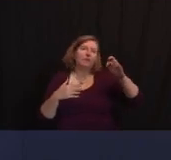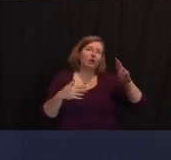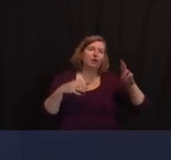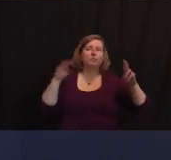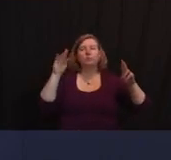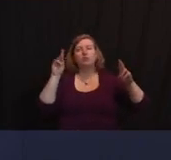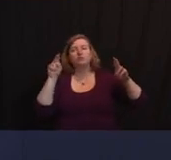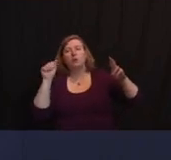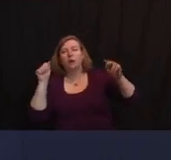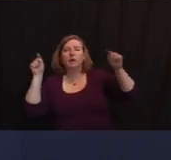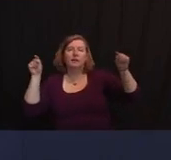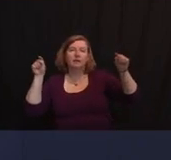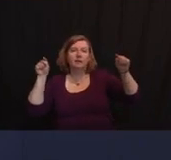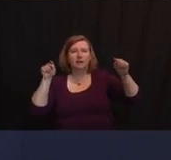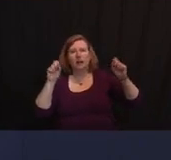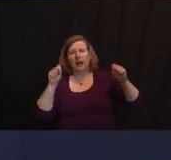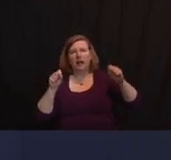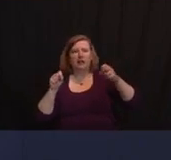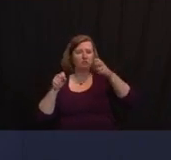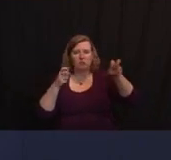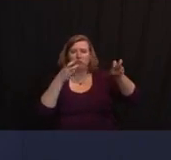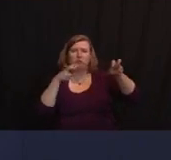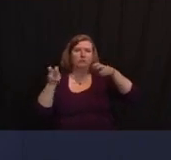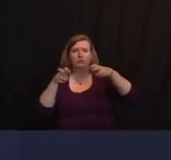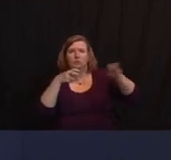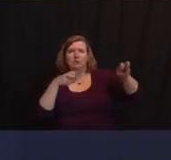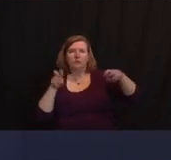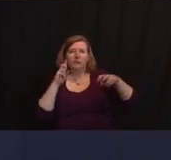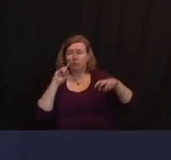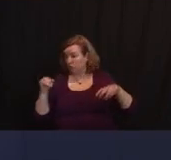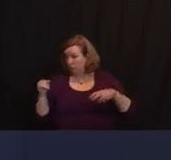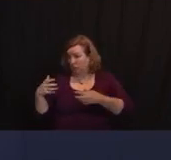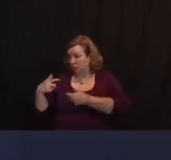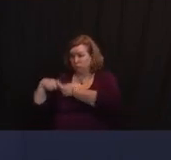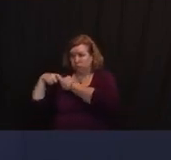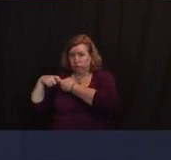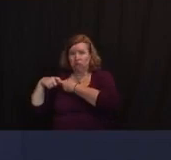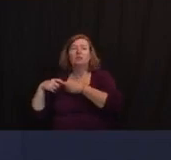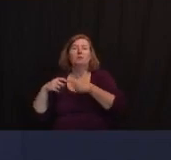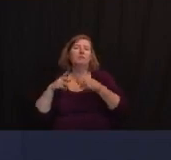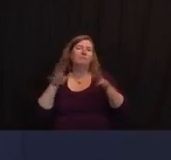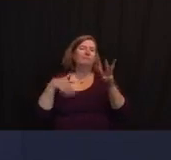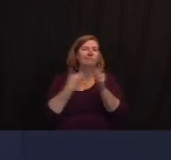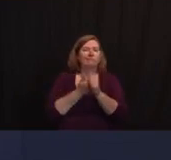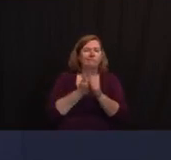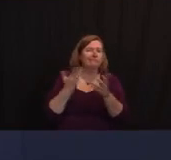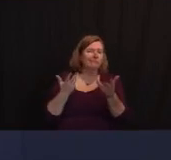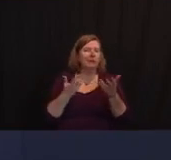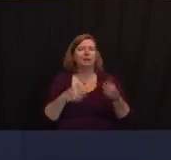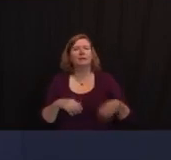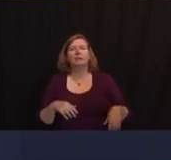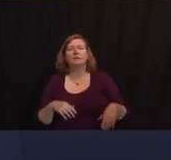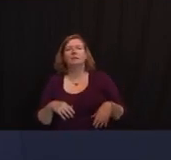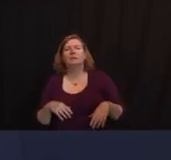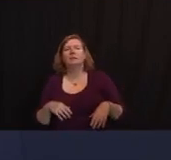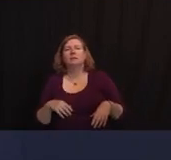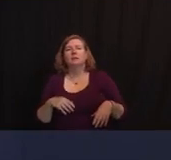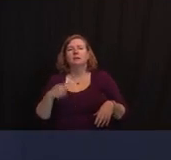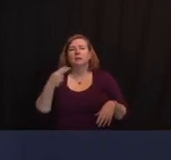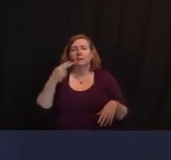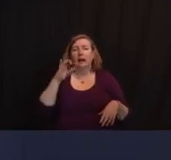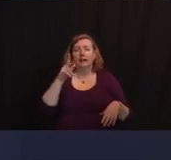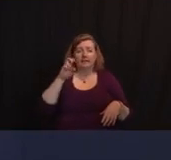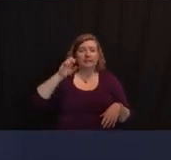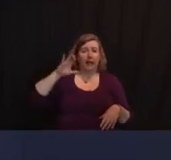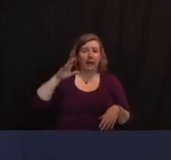either Pfizer or Moderna for their appointments. For example, Hackensack Meridian Health announced that they wouldn't need to cancel any